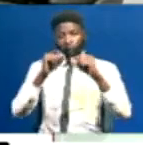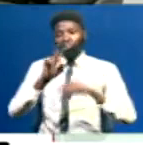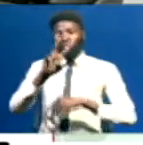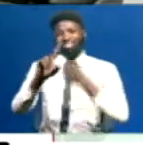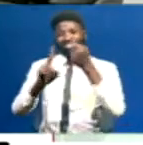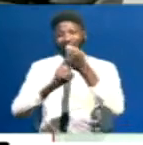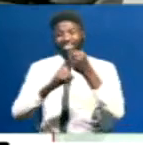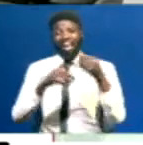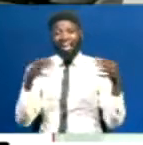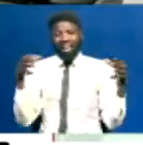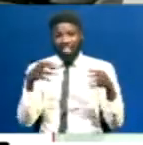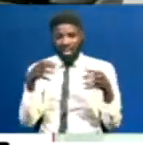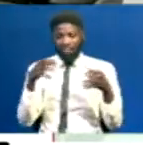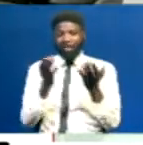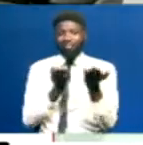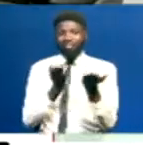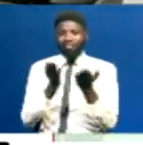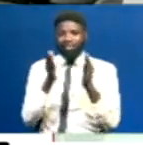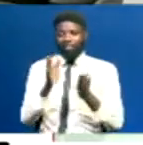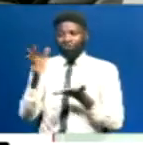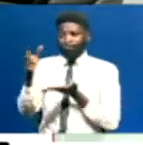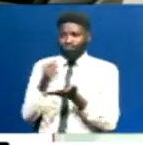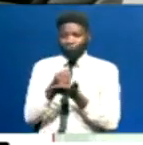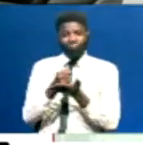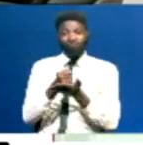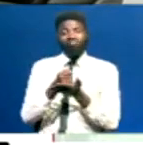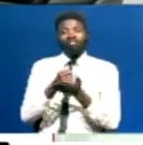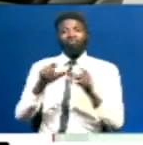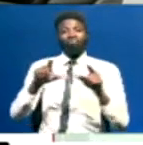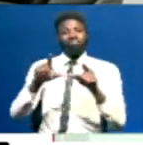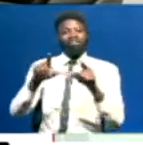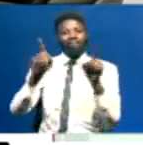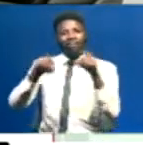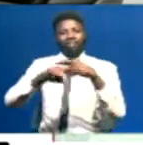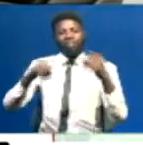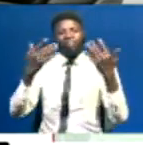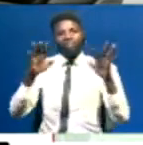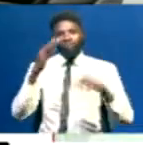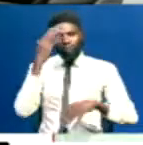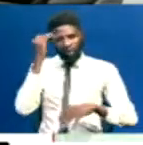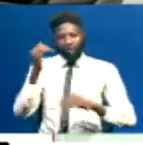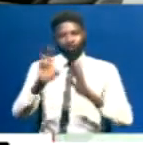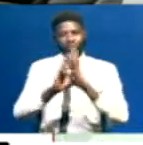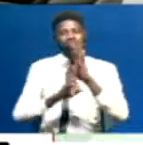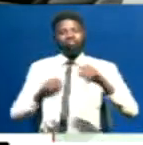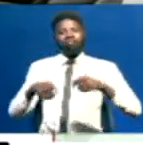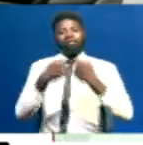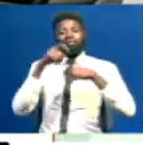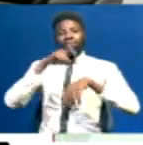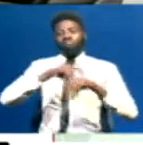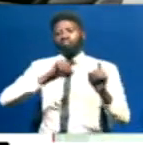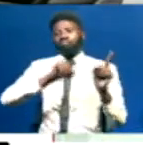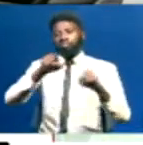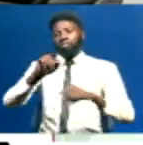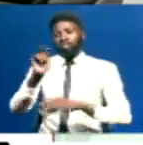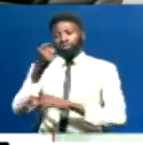been deregistered for going against the set regulations. She was speaking during a tour of the Kenya School of Government to assess the state